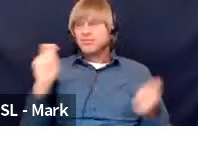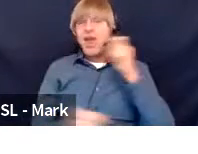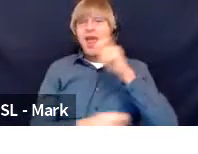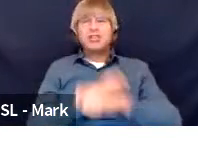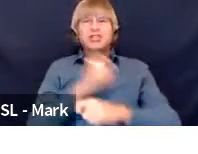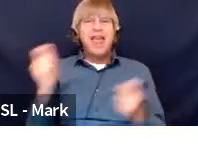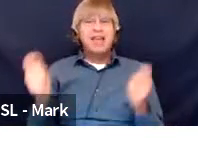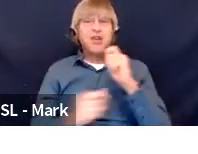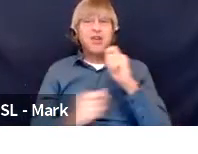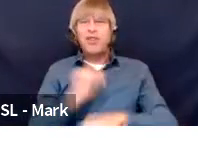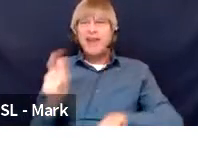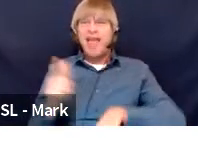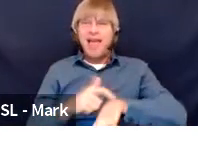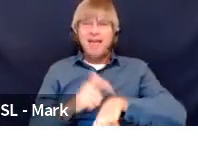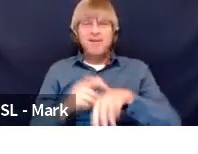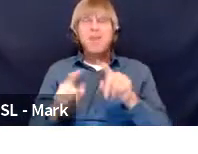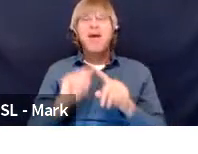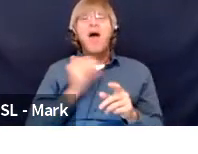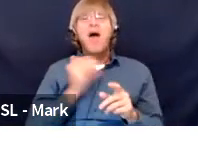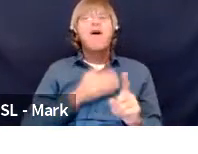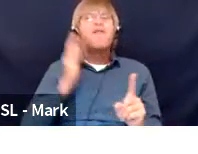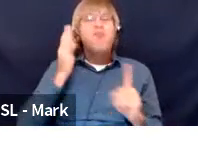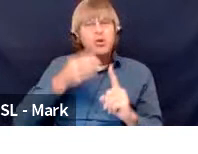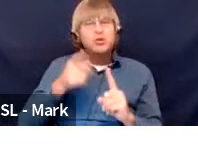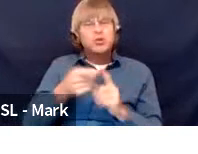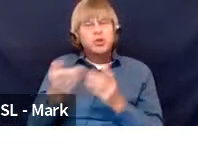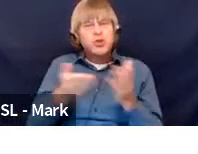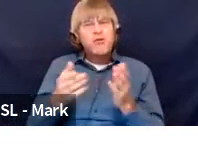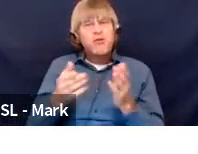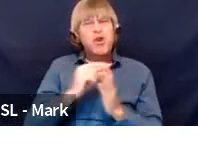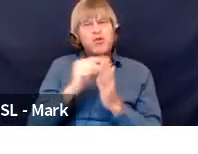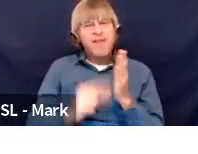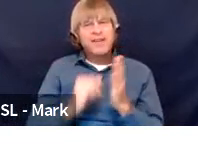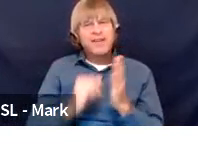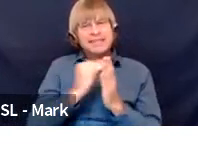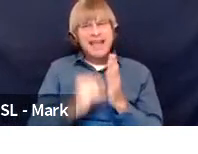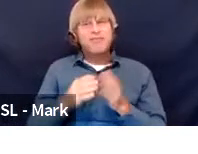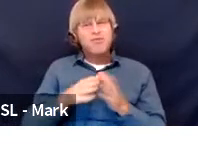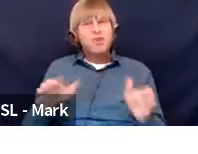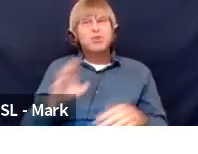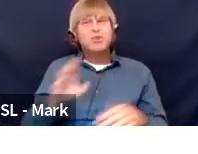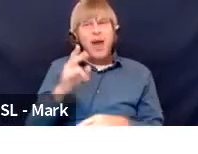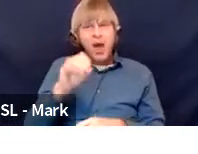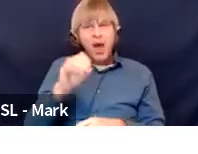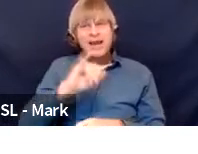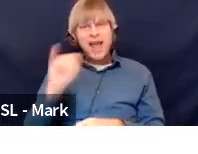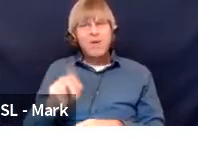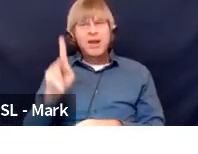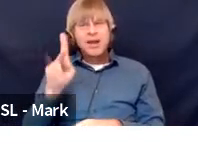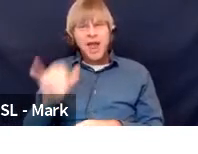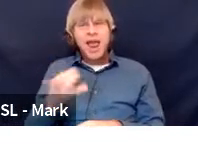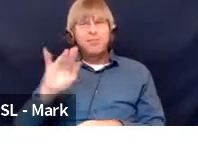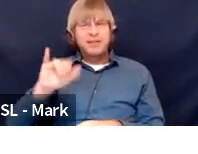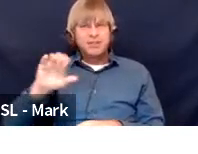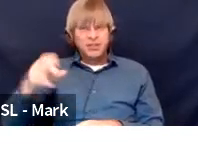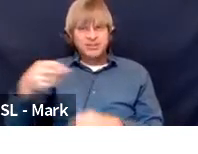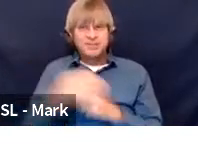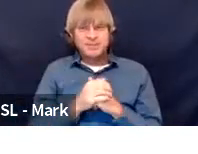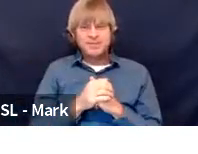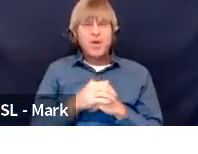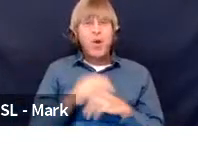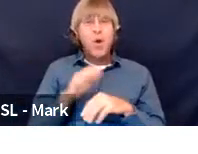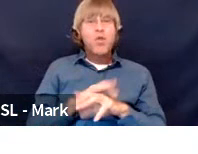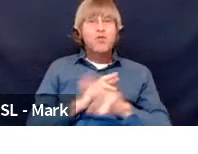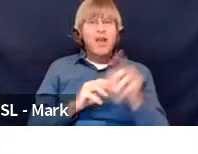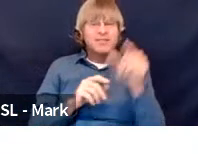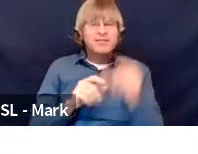changing, which is awesome. But our main focus is serving the graphic design and print communities across Ohio, Indiana, Kentucky, and Michigan. Over on the right,